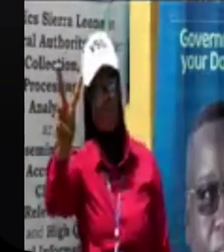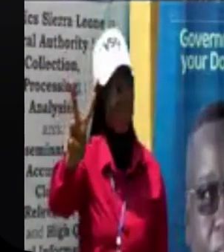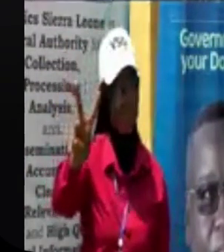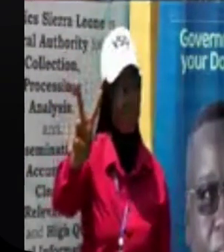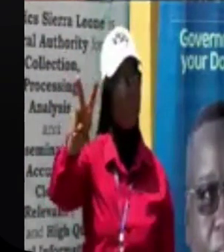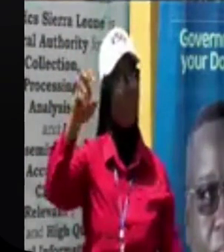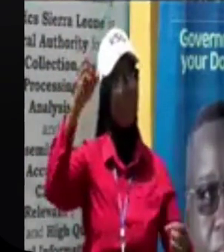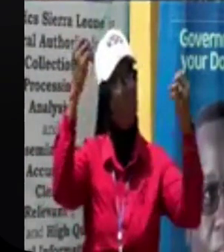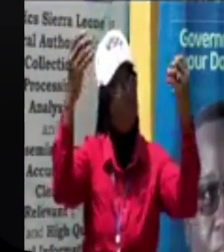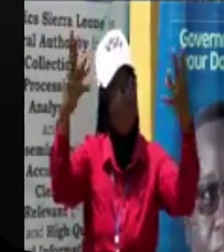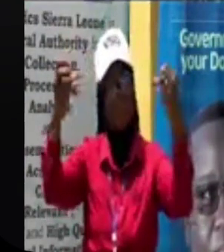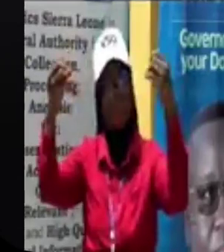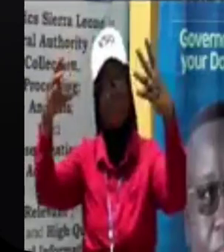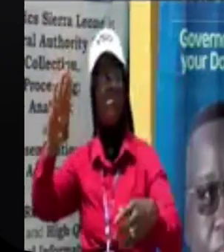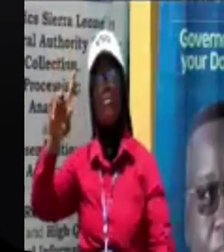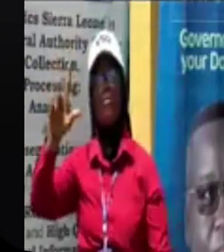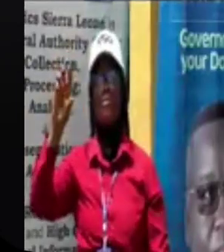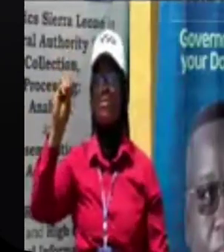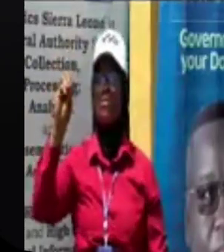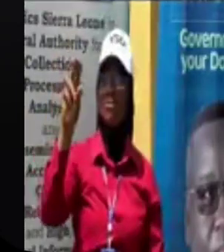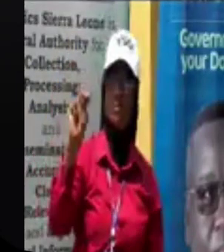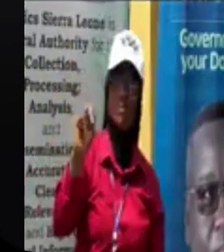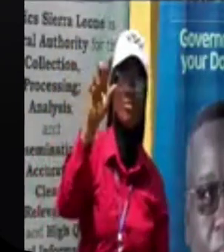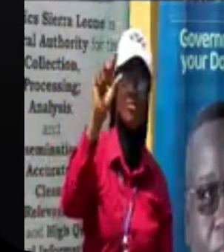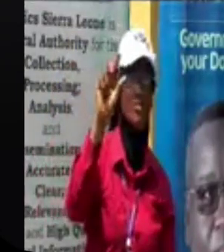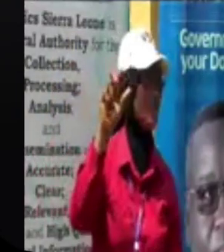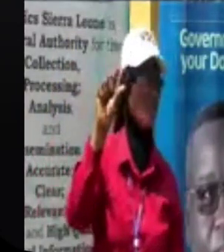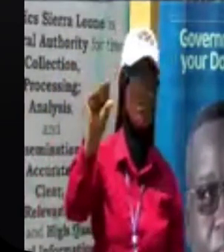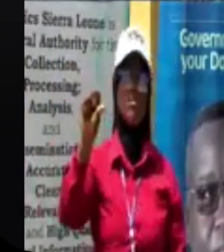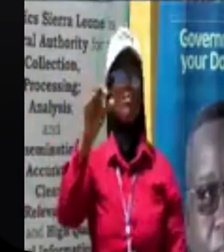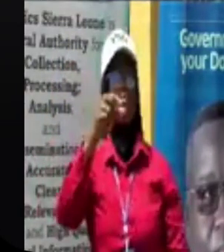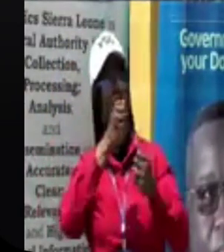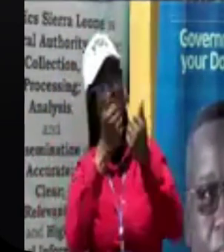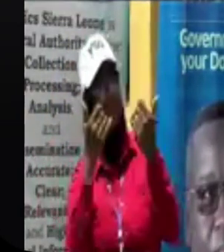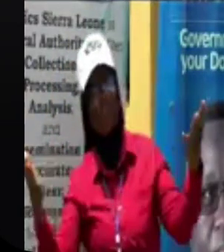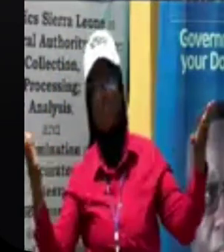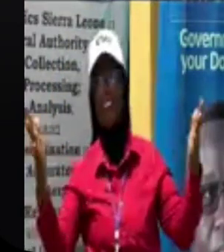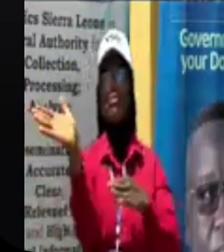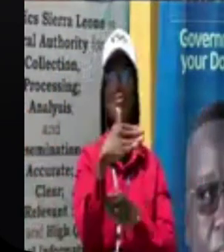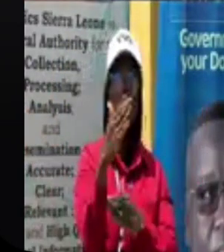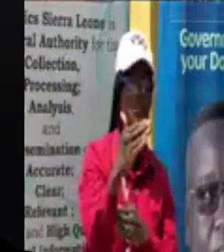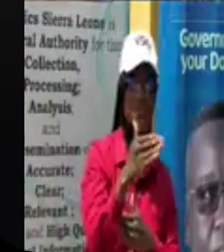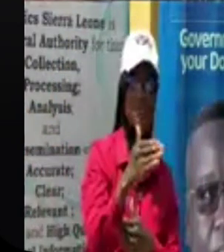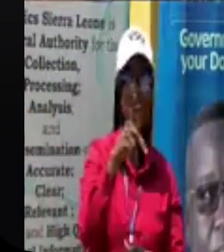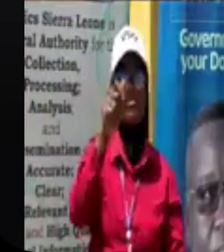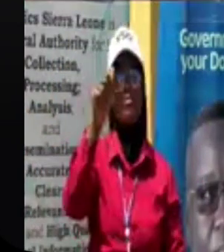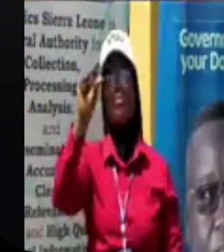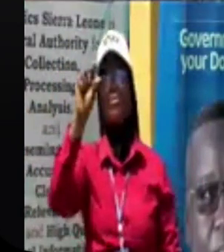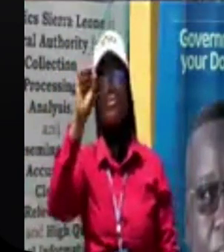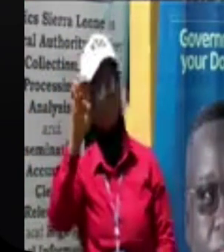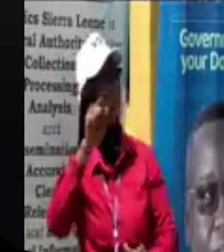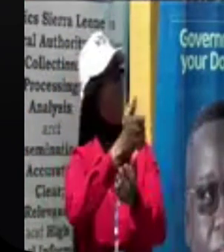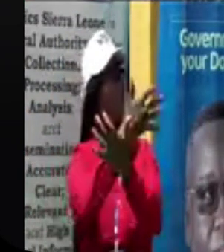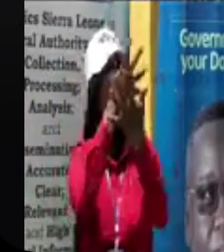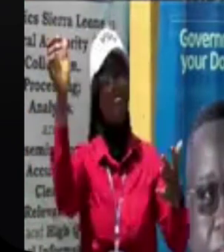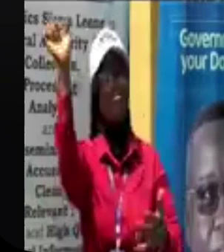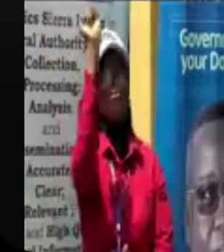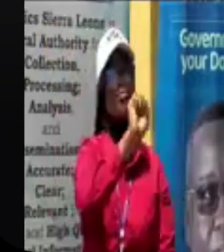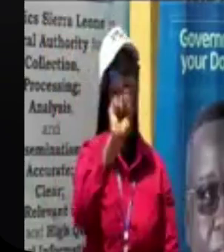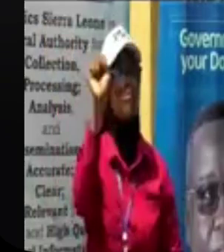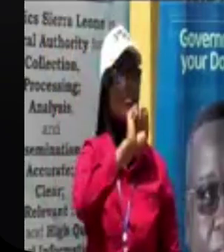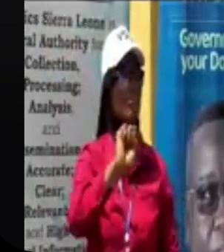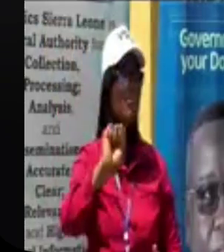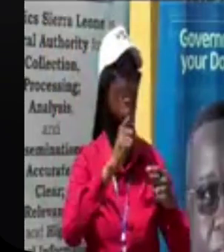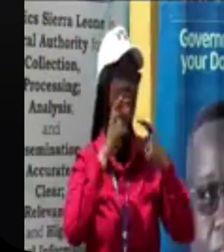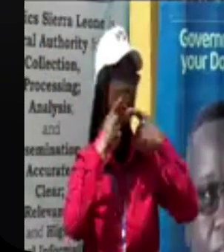on multiple blogging platforms there across. We did live at the ministry page them and all the social media platforms there. We also don't